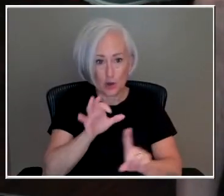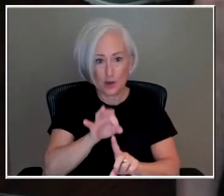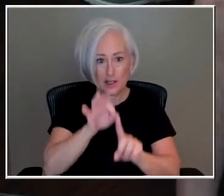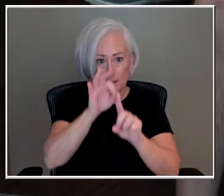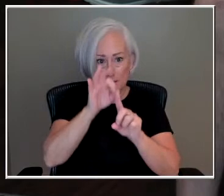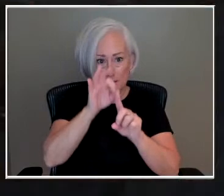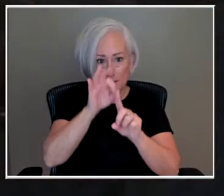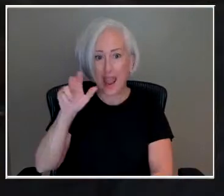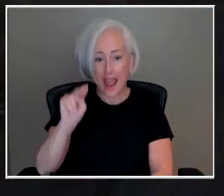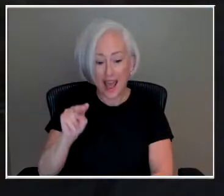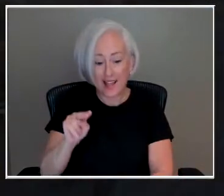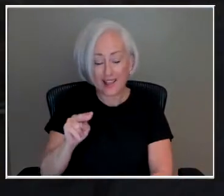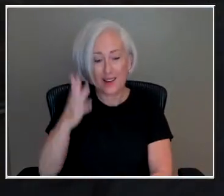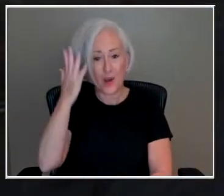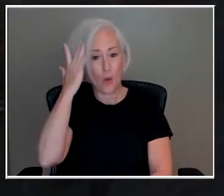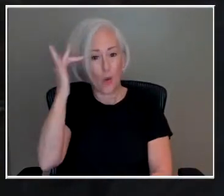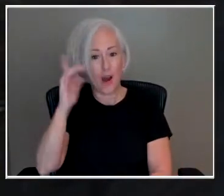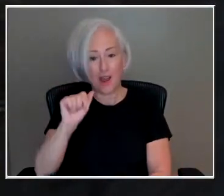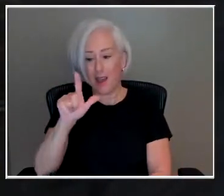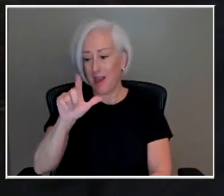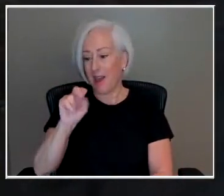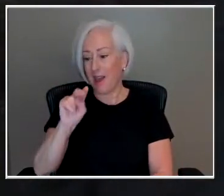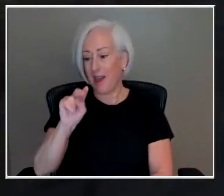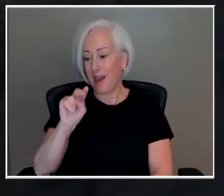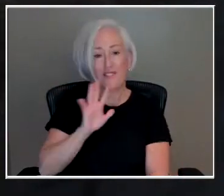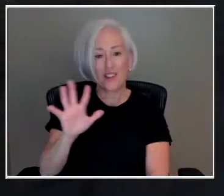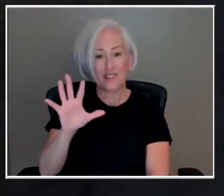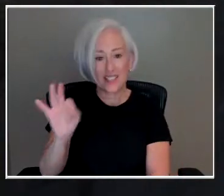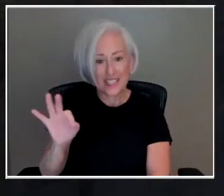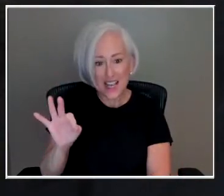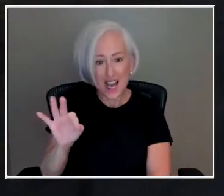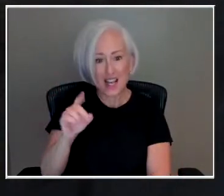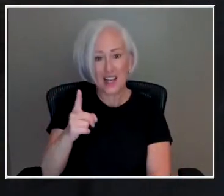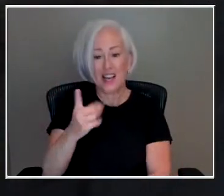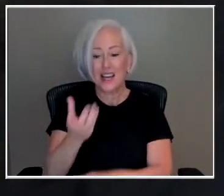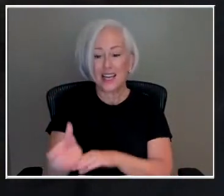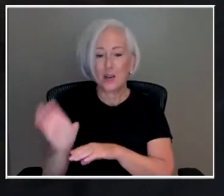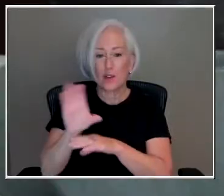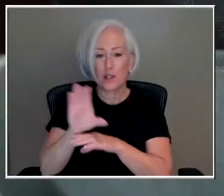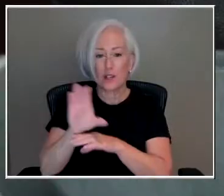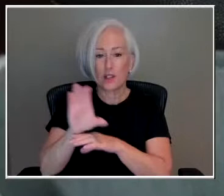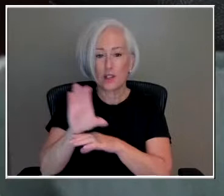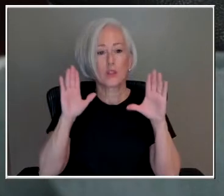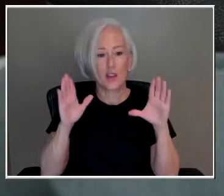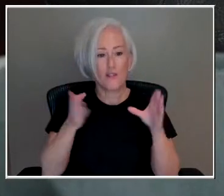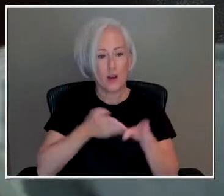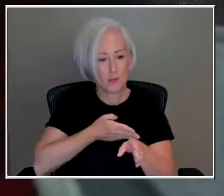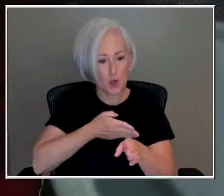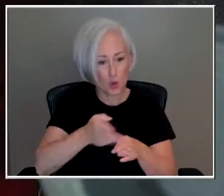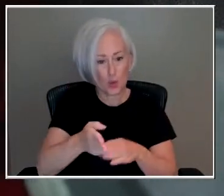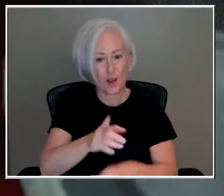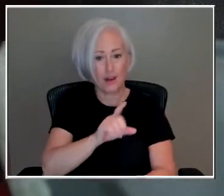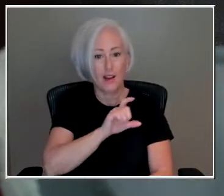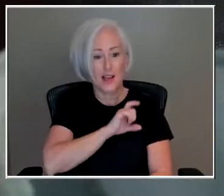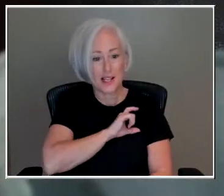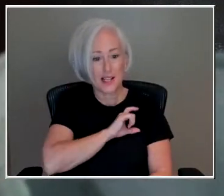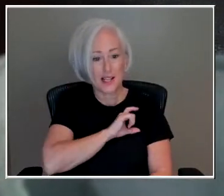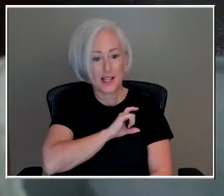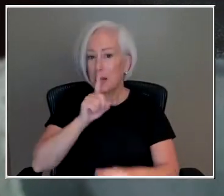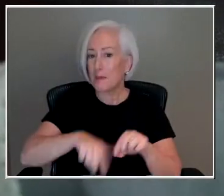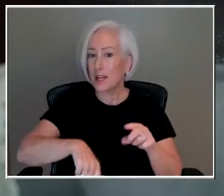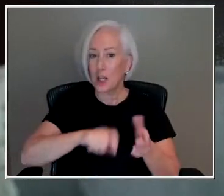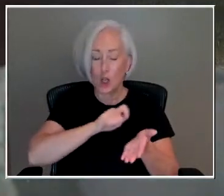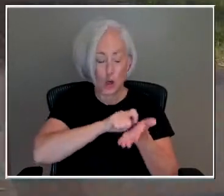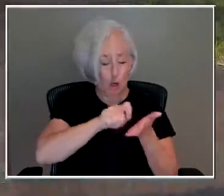age 59 had already been forced to give up a career in law enforcement because he could no longer write or